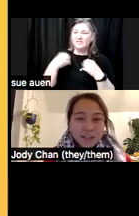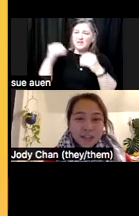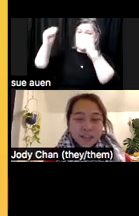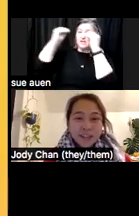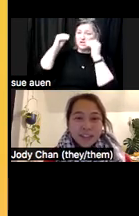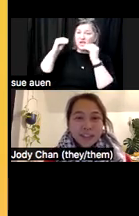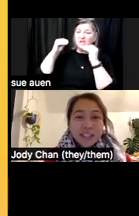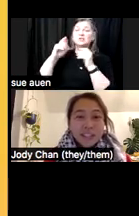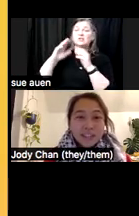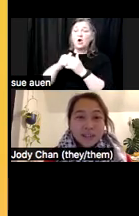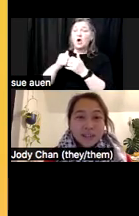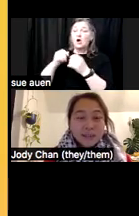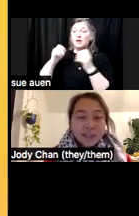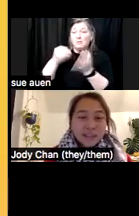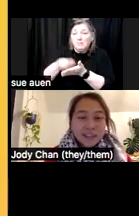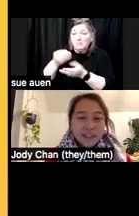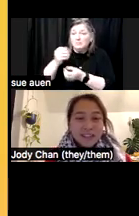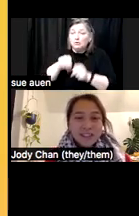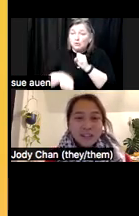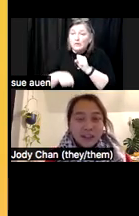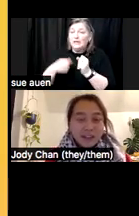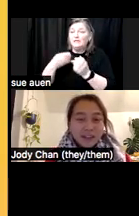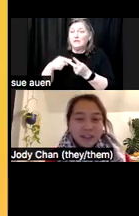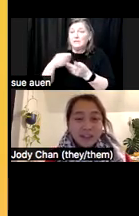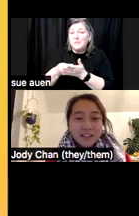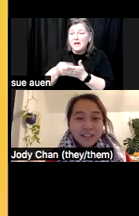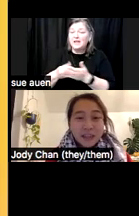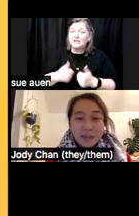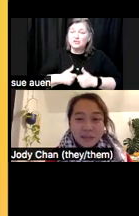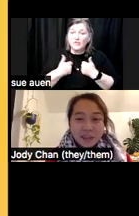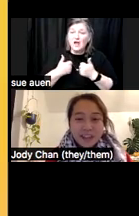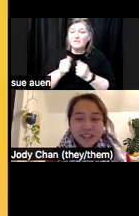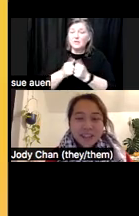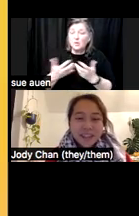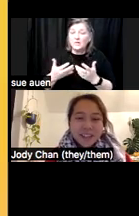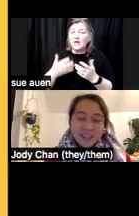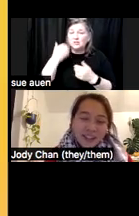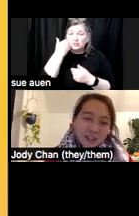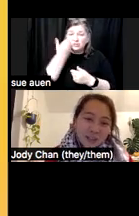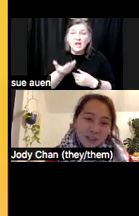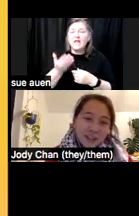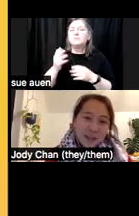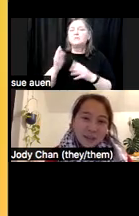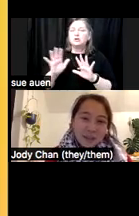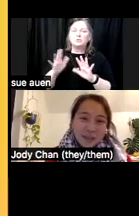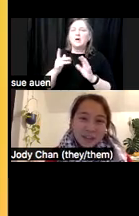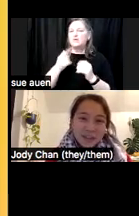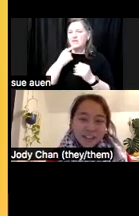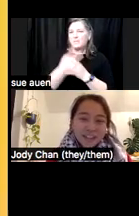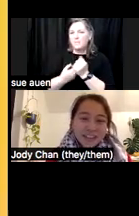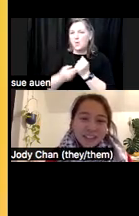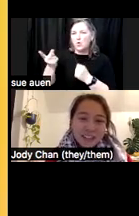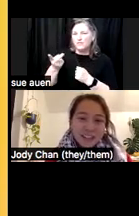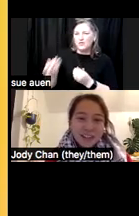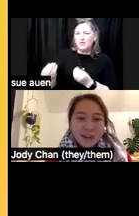grief and an education in money and in surviving without shame. And so I just want to thank both of you for giving